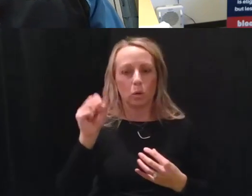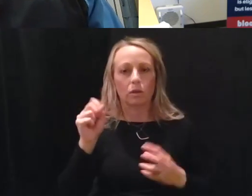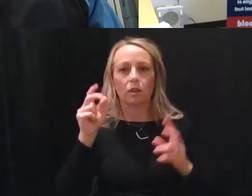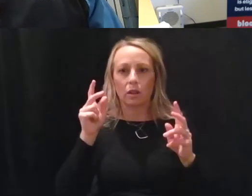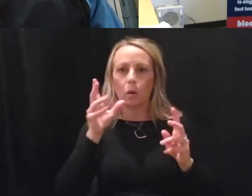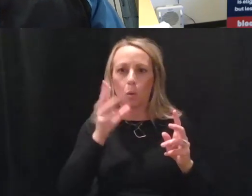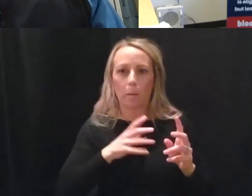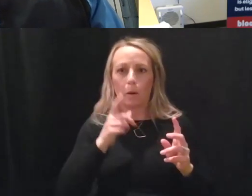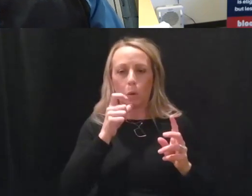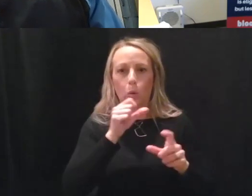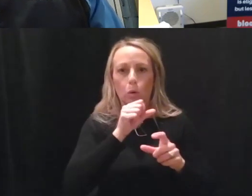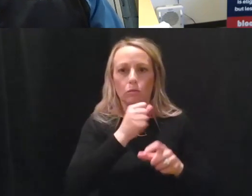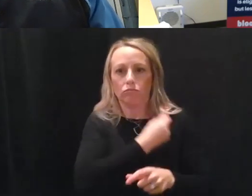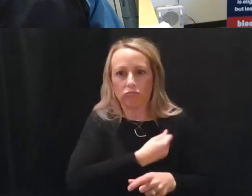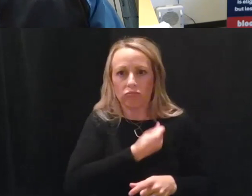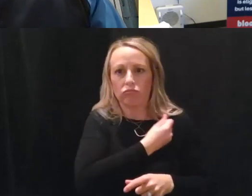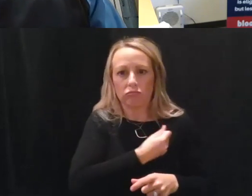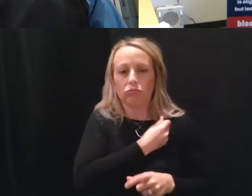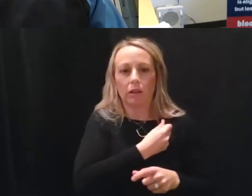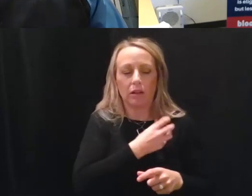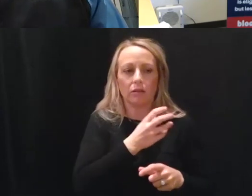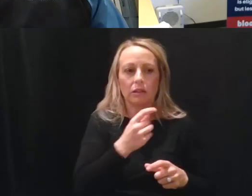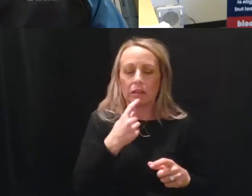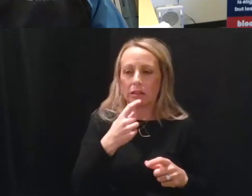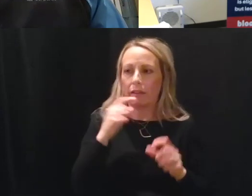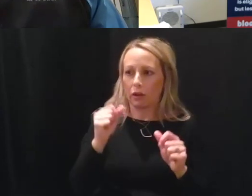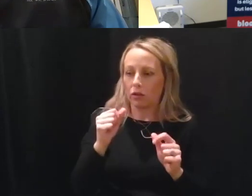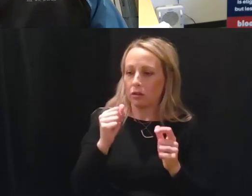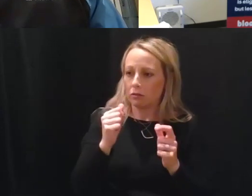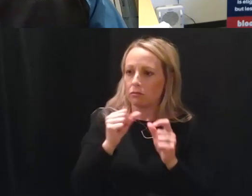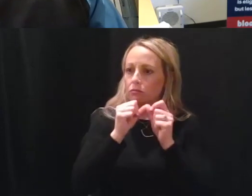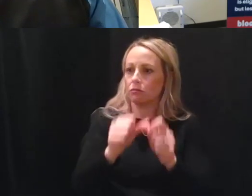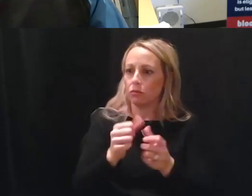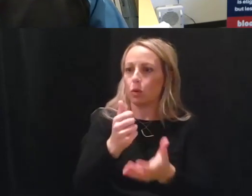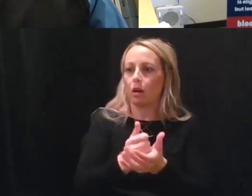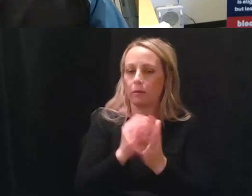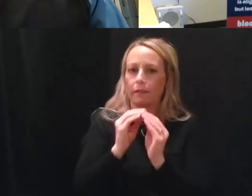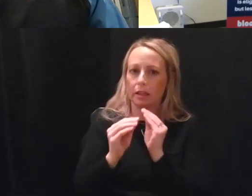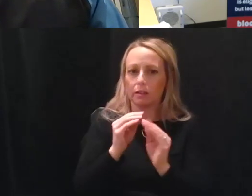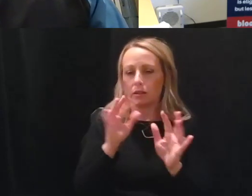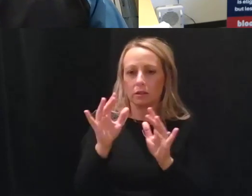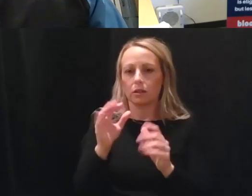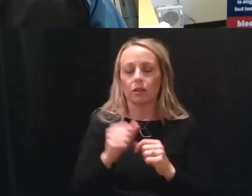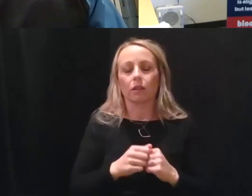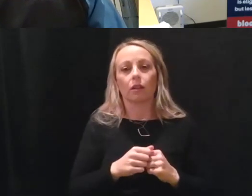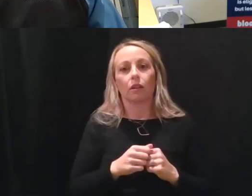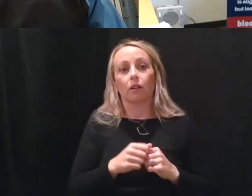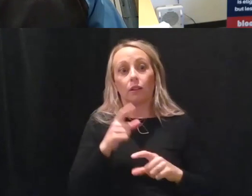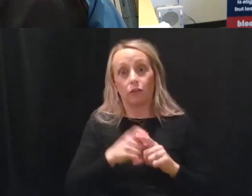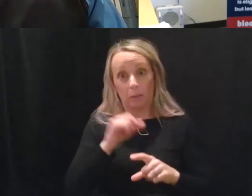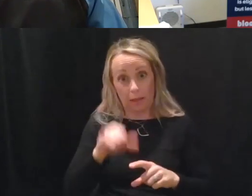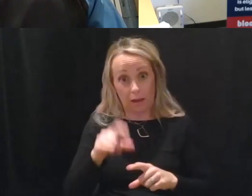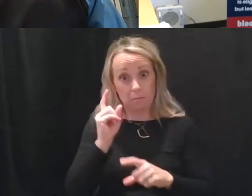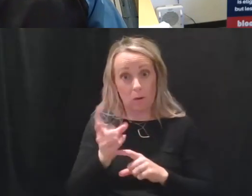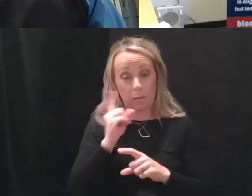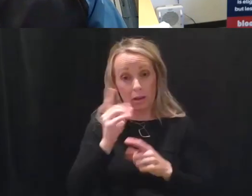this, and we can do it through medicine." And I was very thankful for that. From there, I spent,